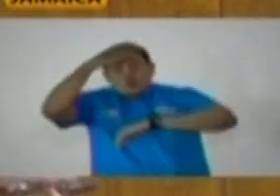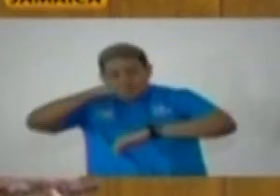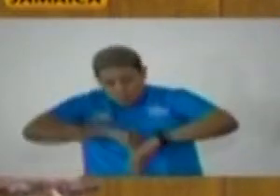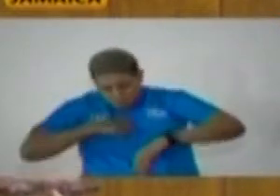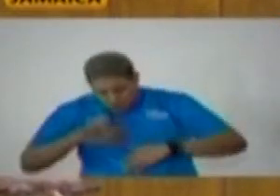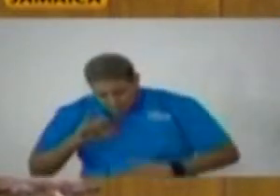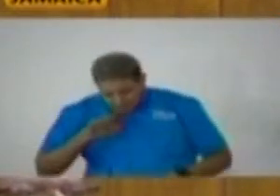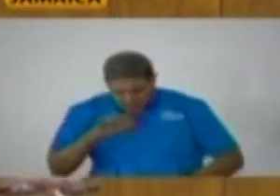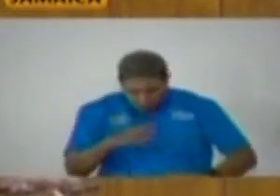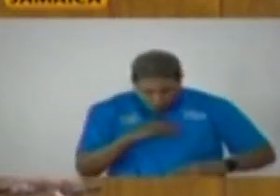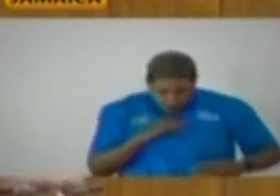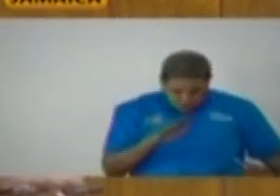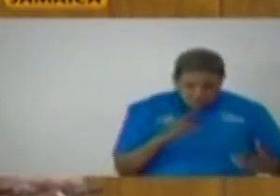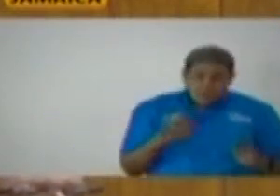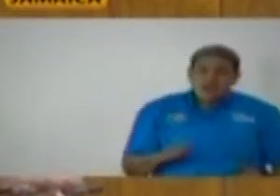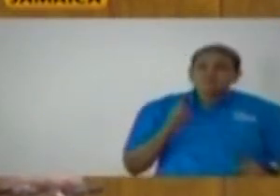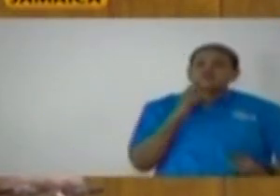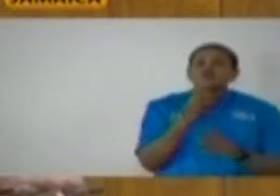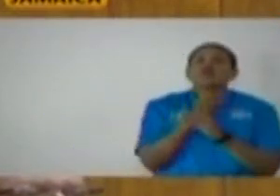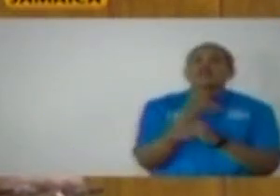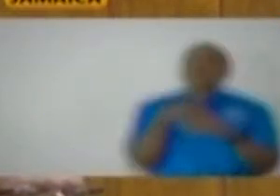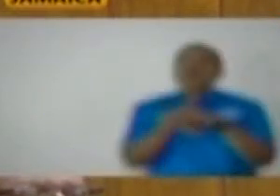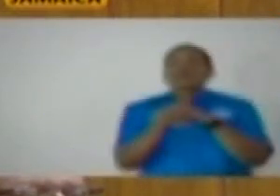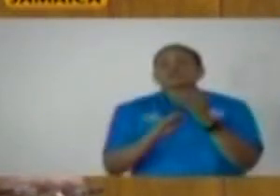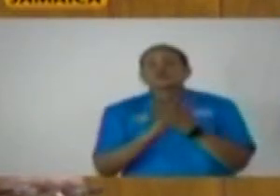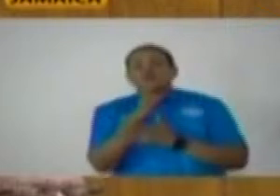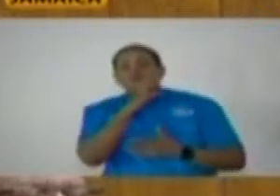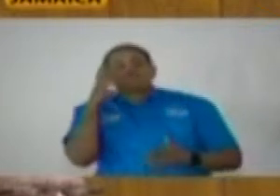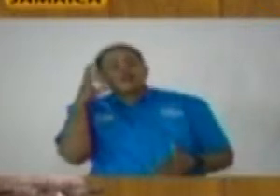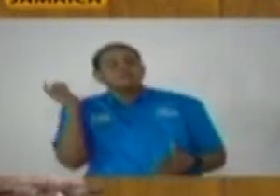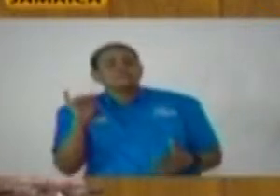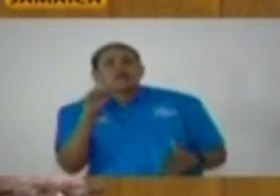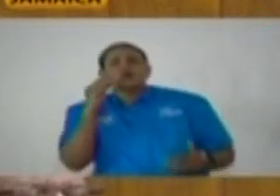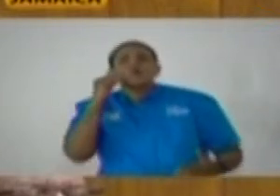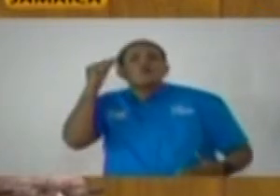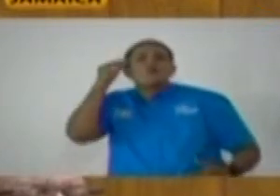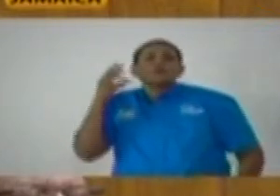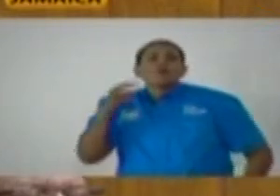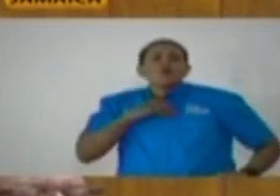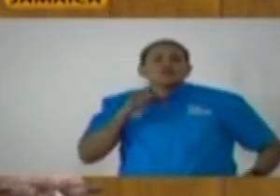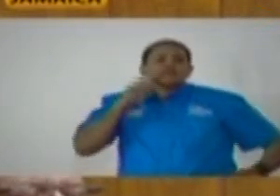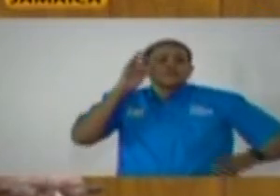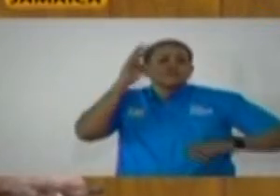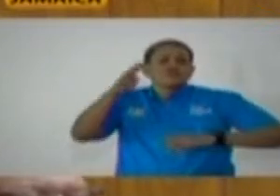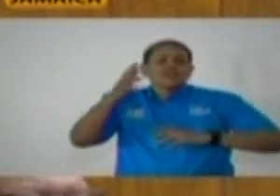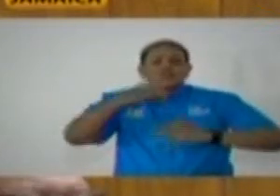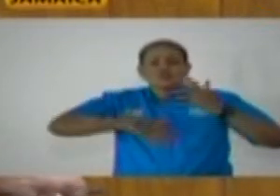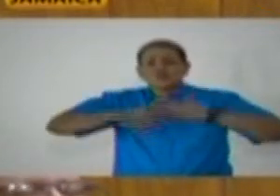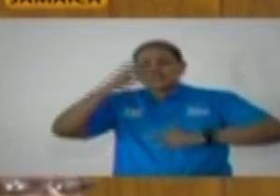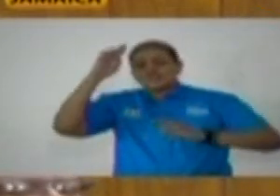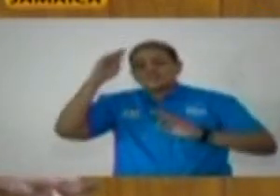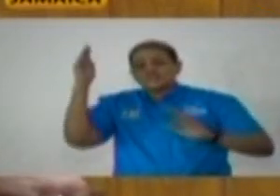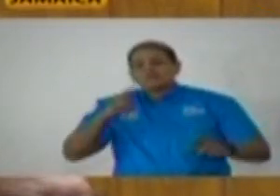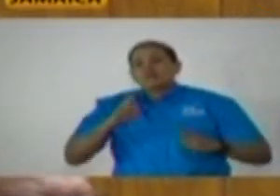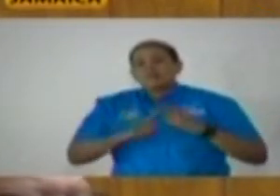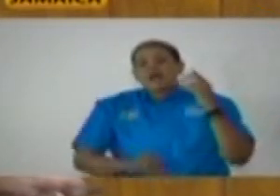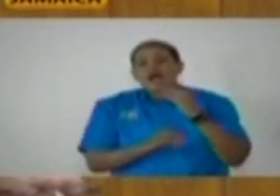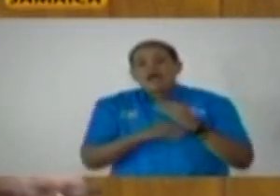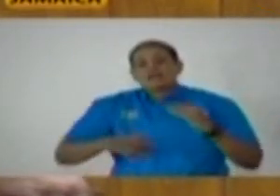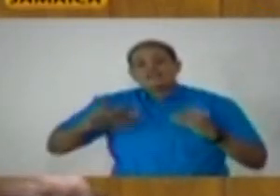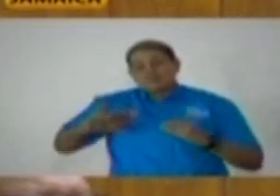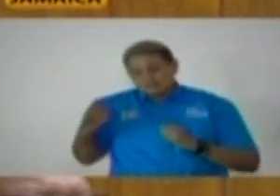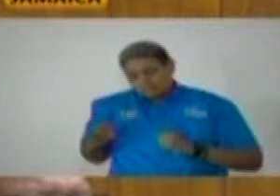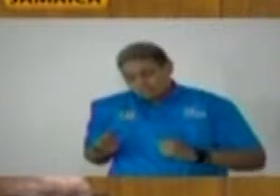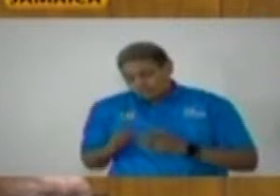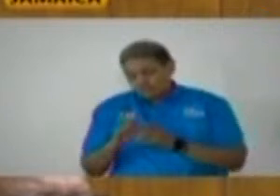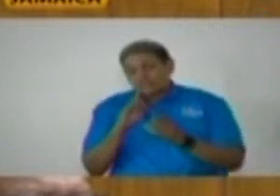sense of ownership. So land access through farming is like home ownership. It creates social respect and a sense of well-being among our